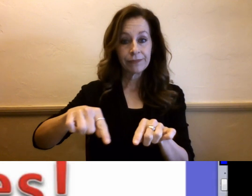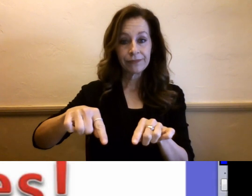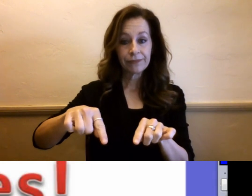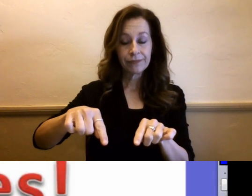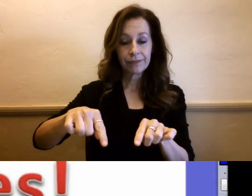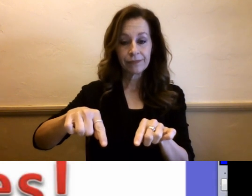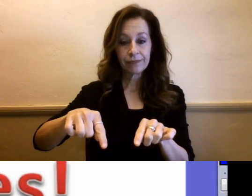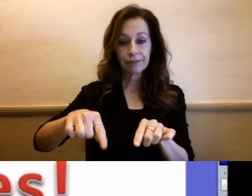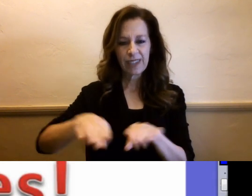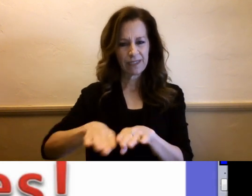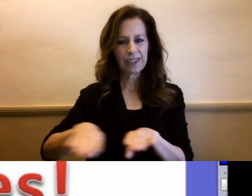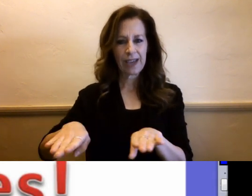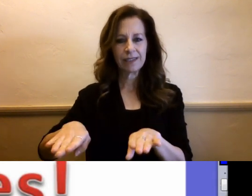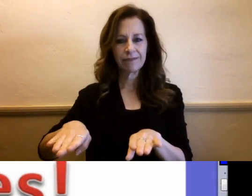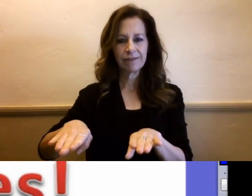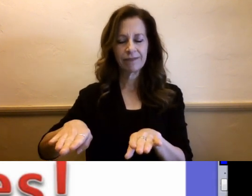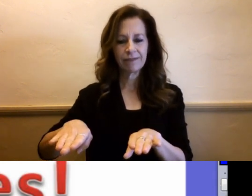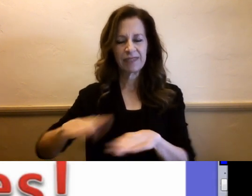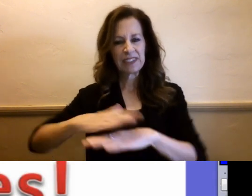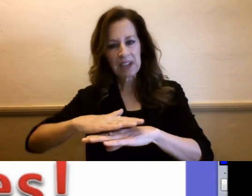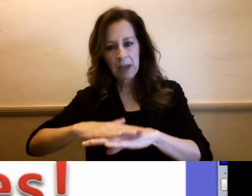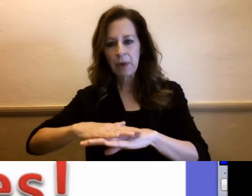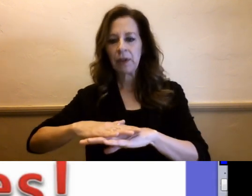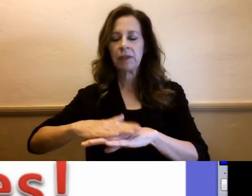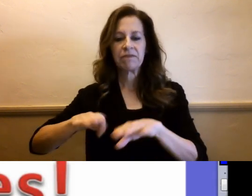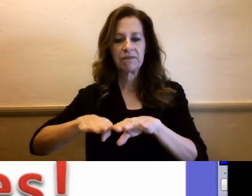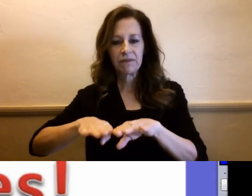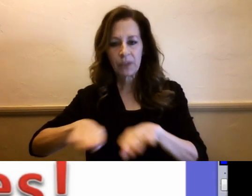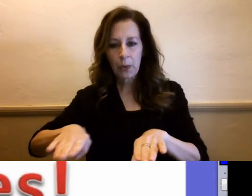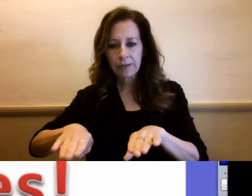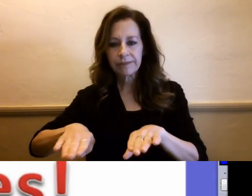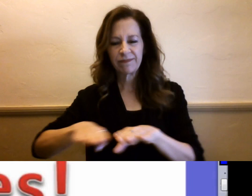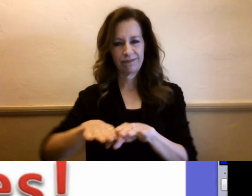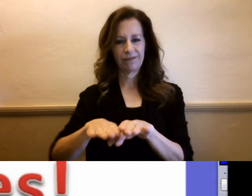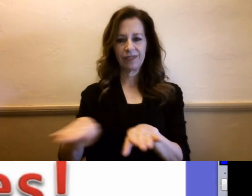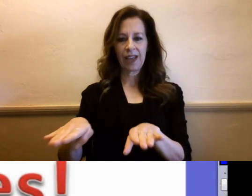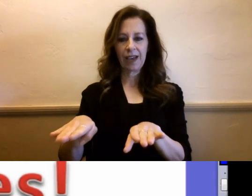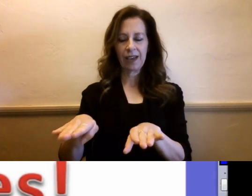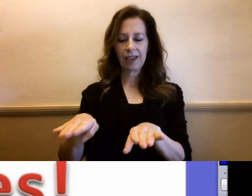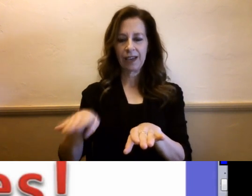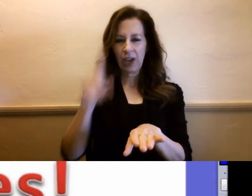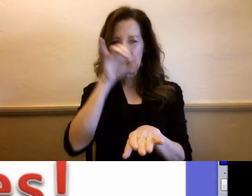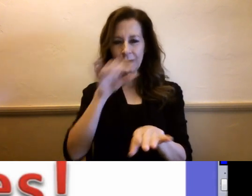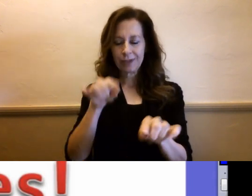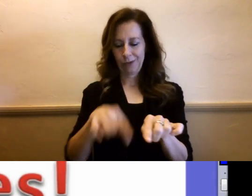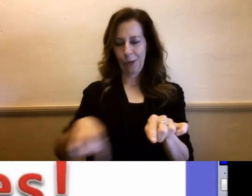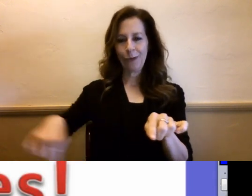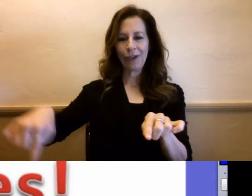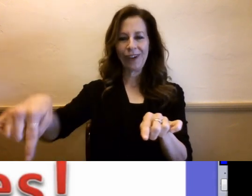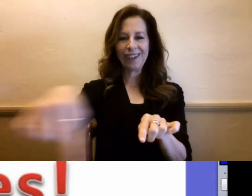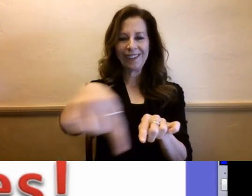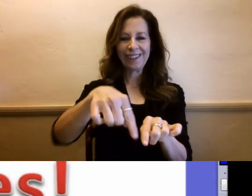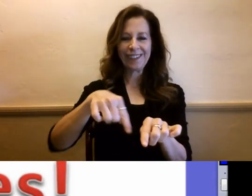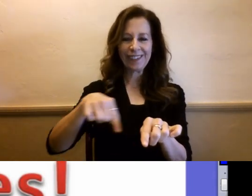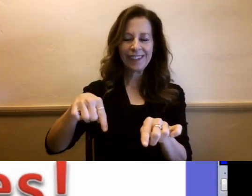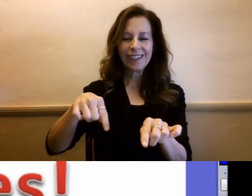circle, right? It's flat on the table or floor, however you want to look at it. Right? It looks like it's an oval right now